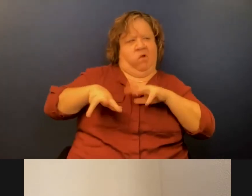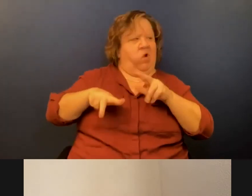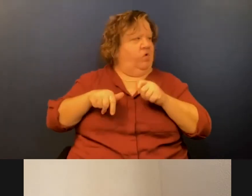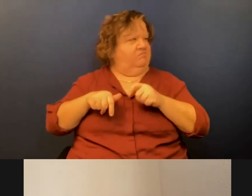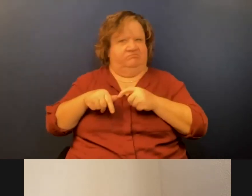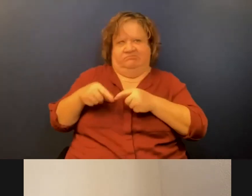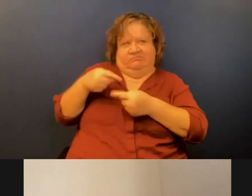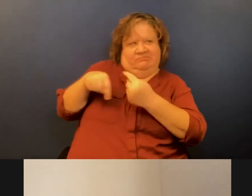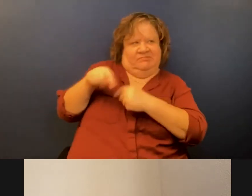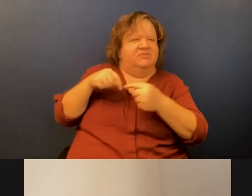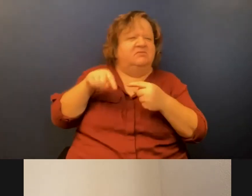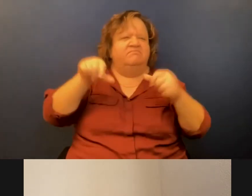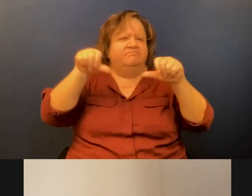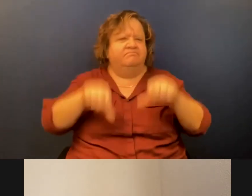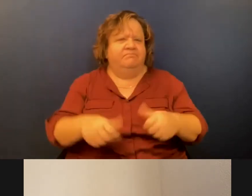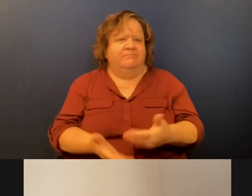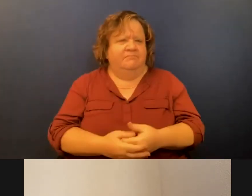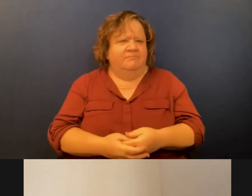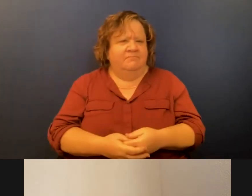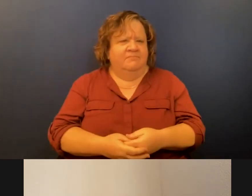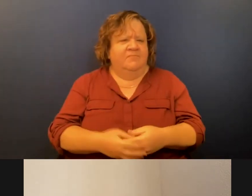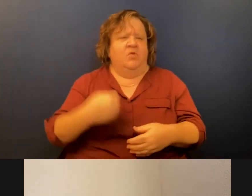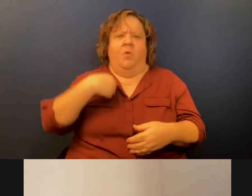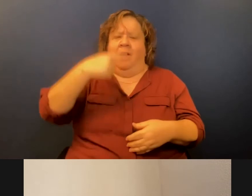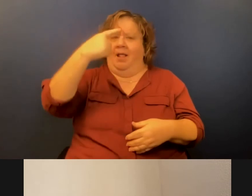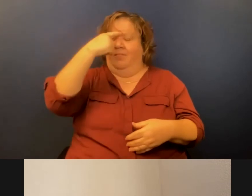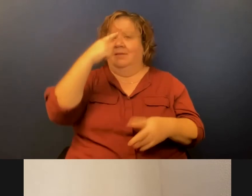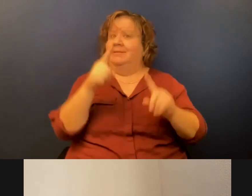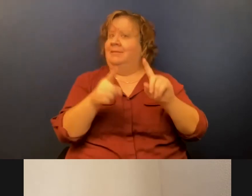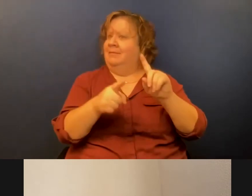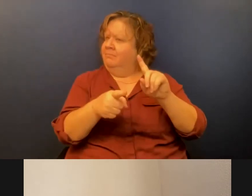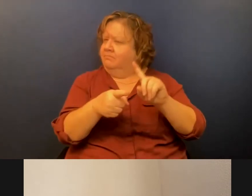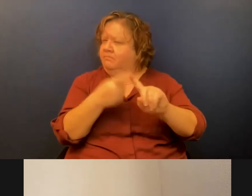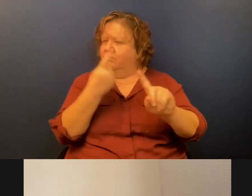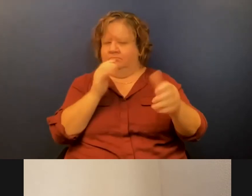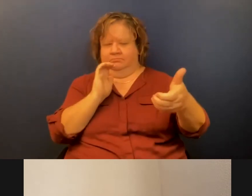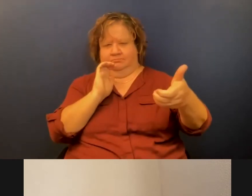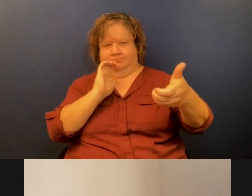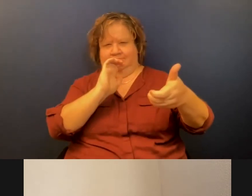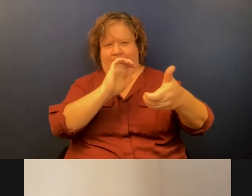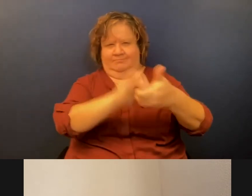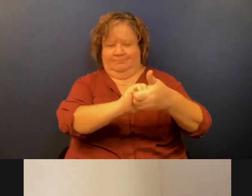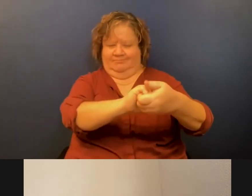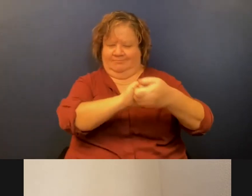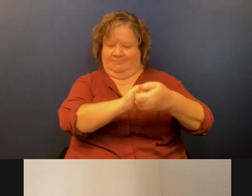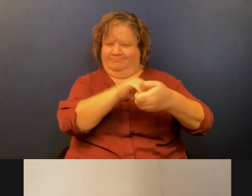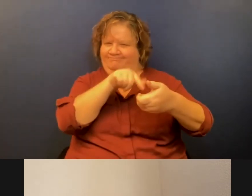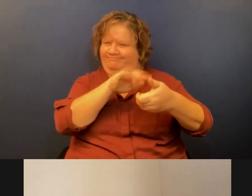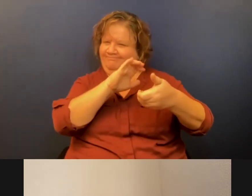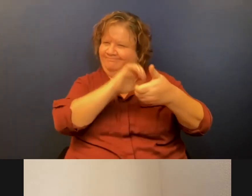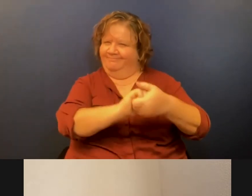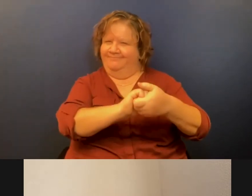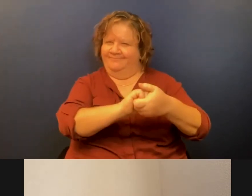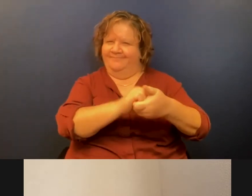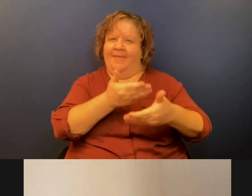spaces. And I think for 2030, there'll be better spaces and more, but there will still be things to